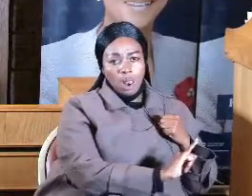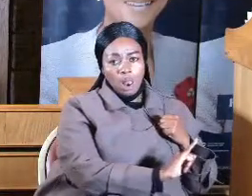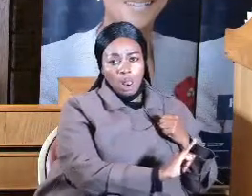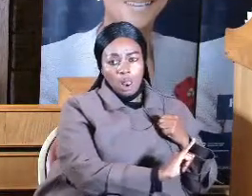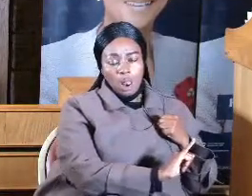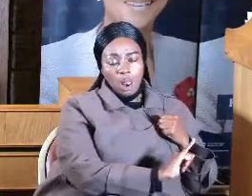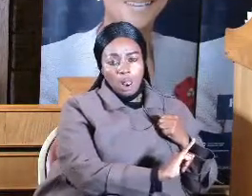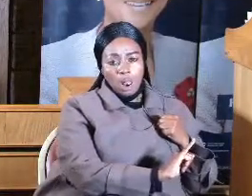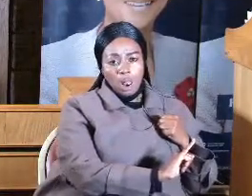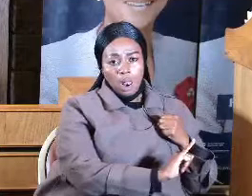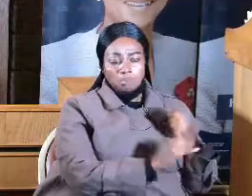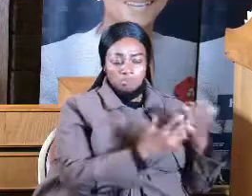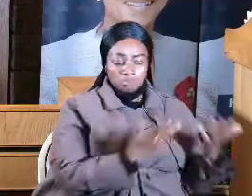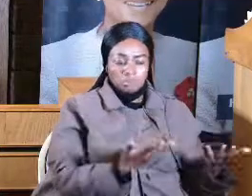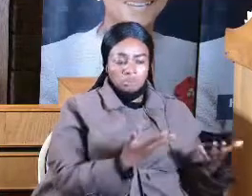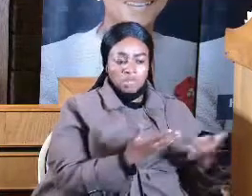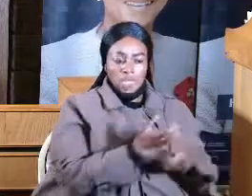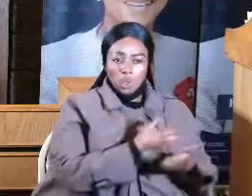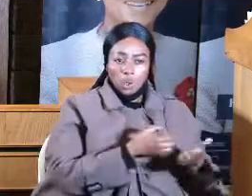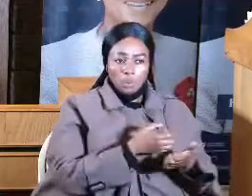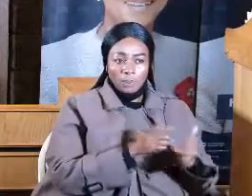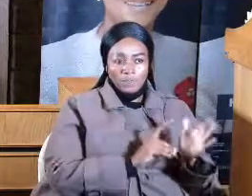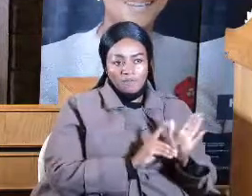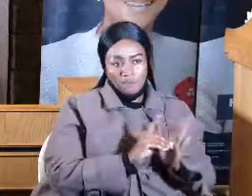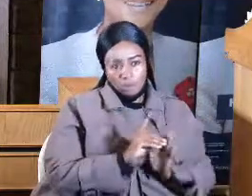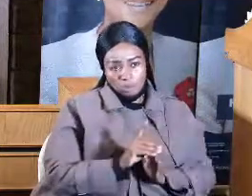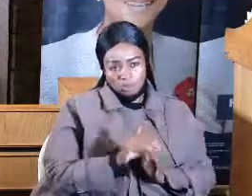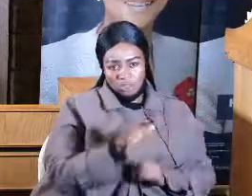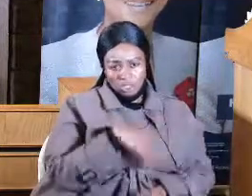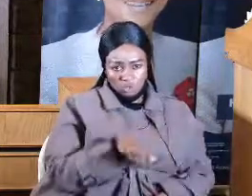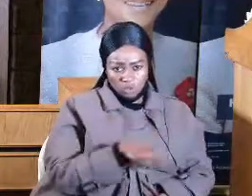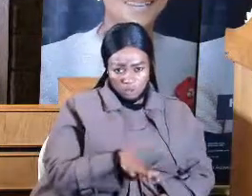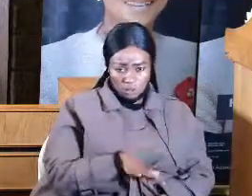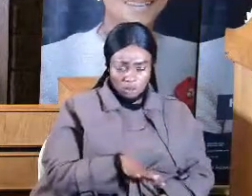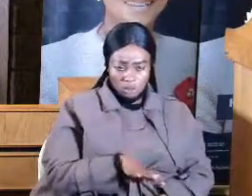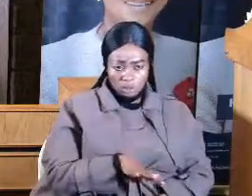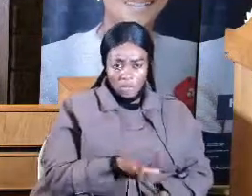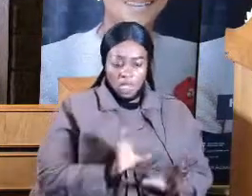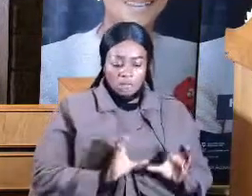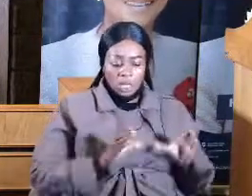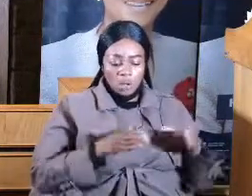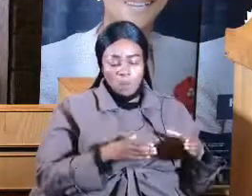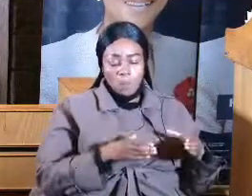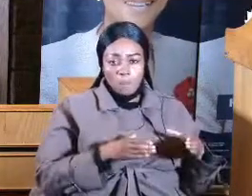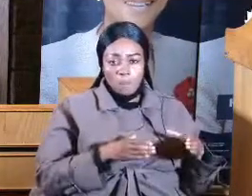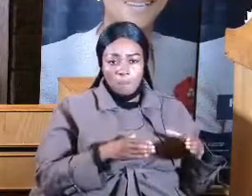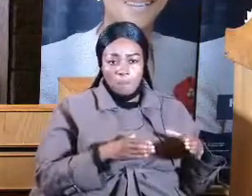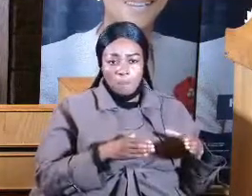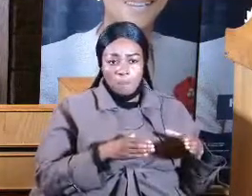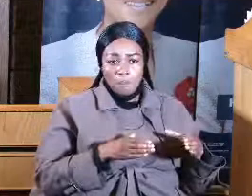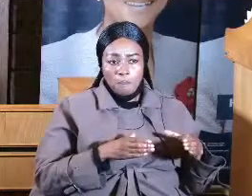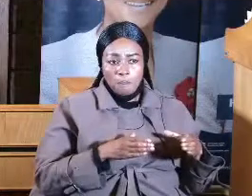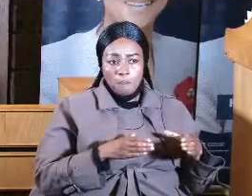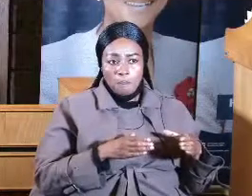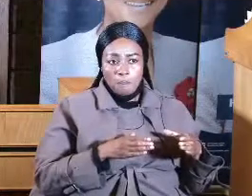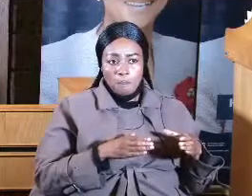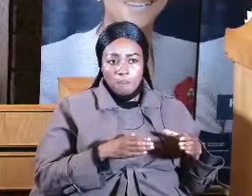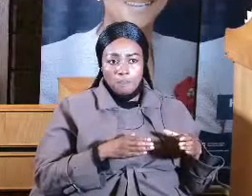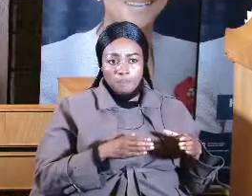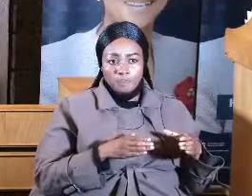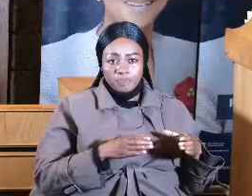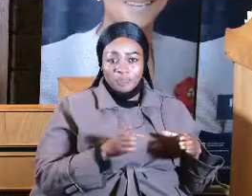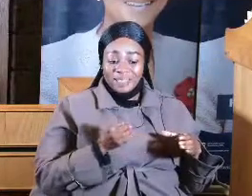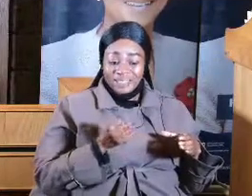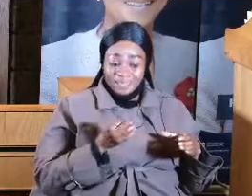whether economically developing situation as a group and apply to it. I'm sure when we are